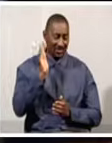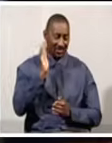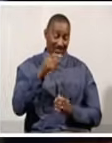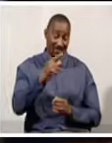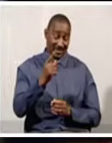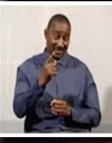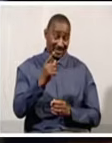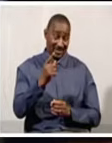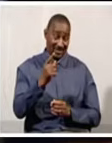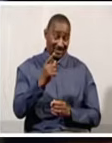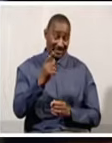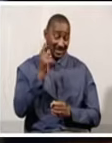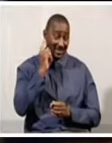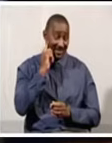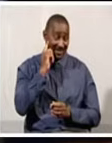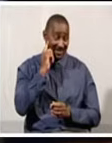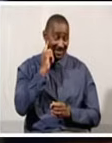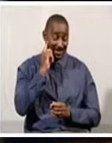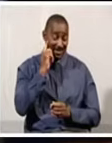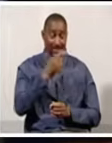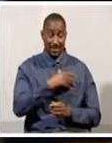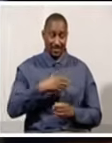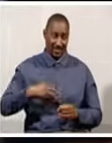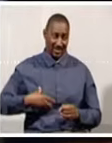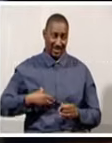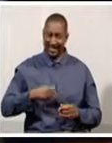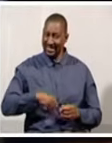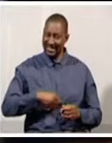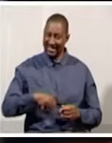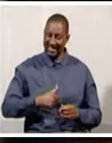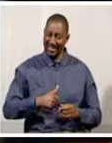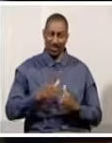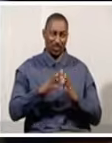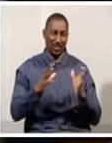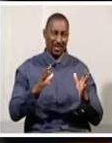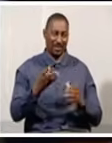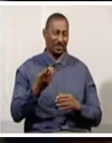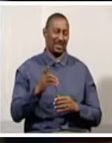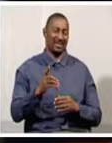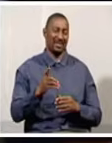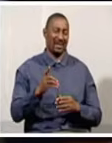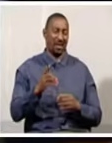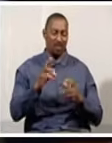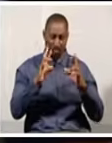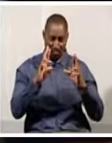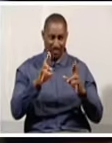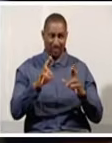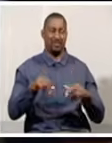condition but stable. Yeah. So it was not news that we were prepared for at all, even from me as a journalist.